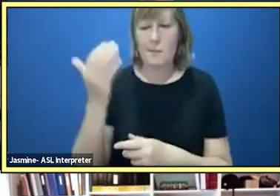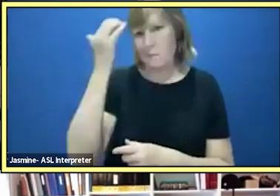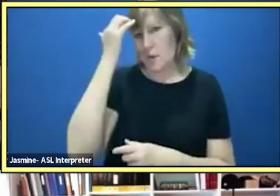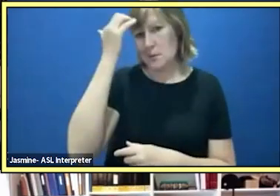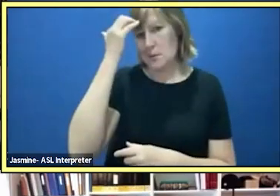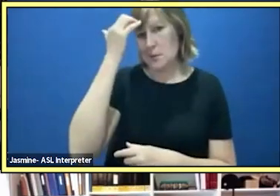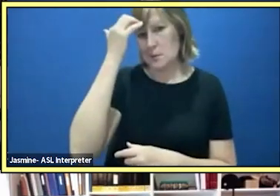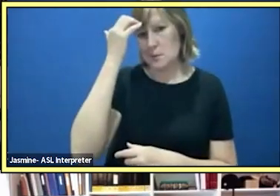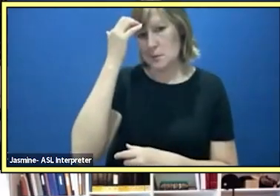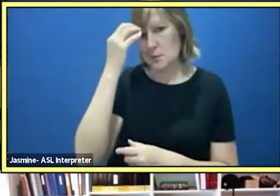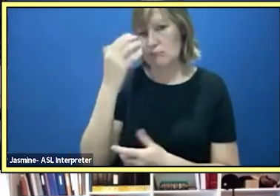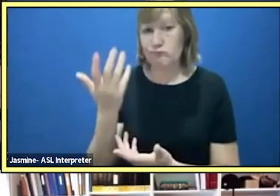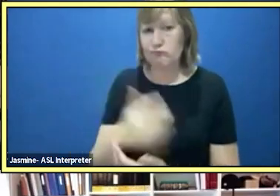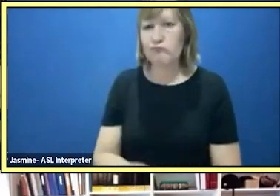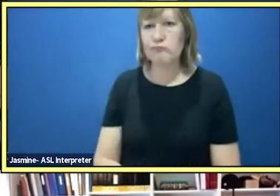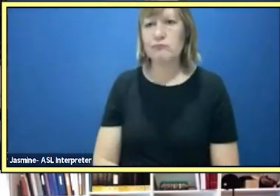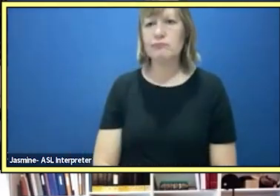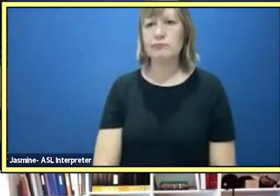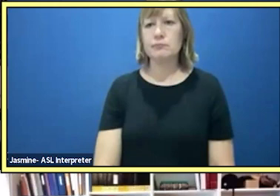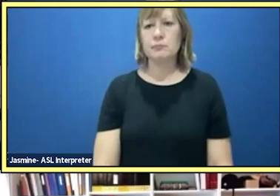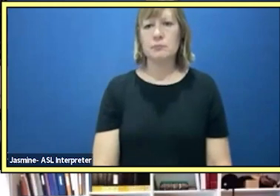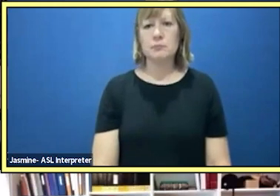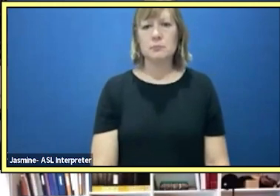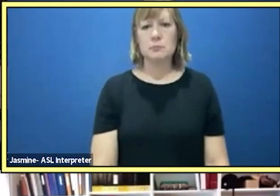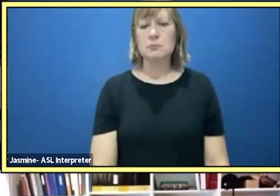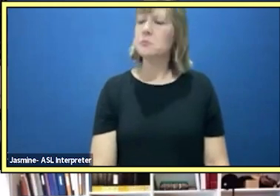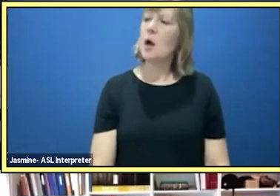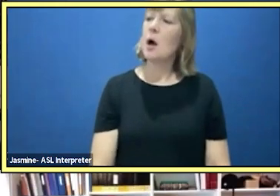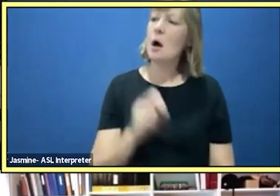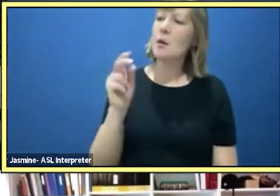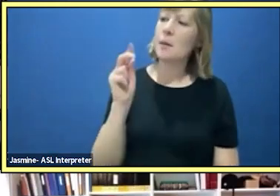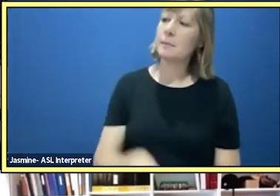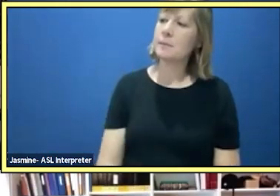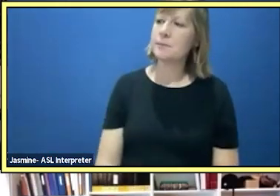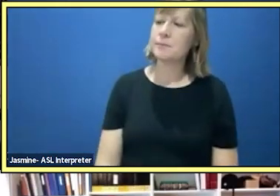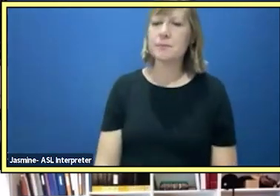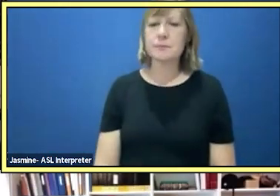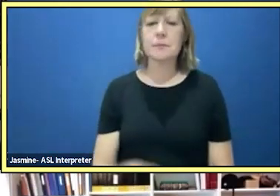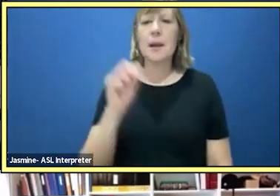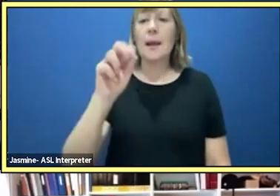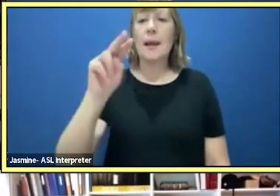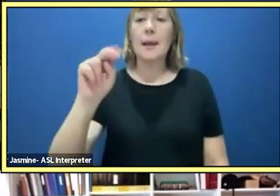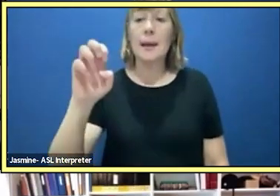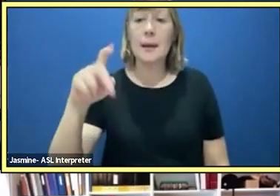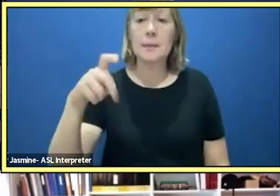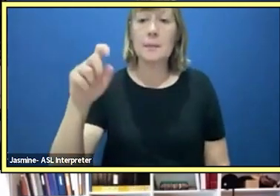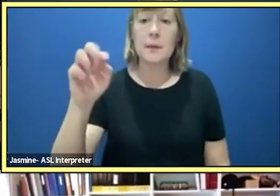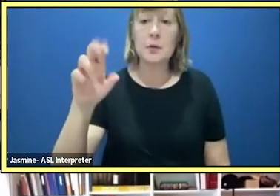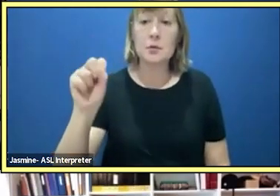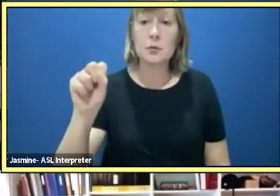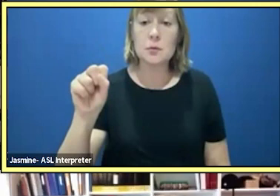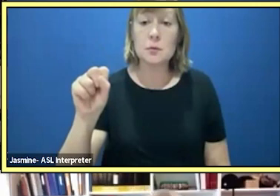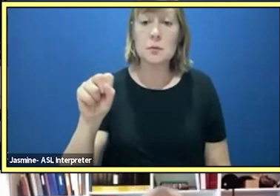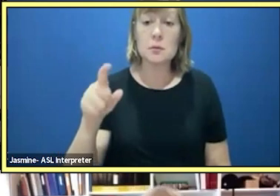involved. Okay, thanks. Ann Peters, you want Andrew to read it, Ann, or you want to ask